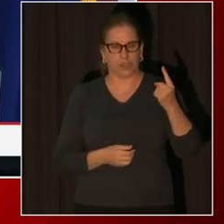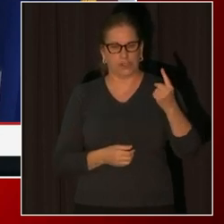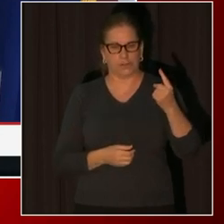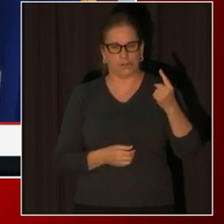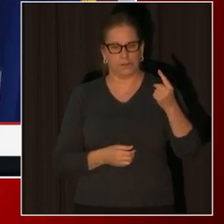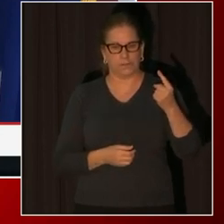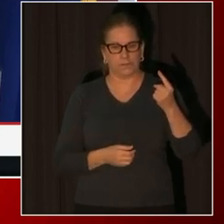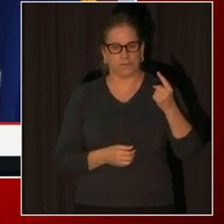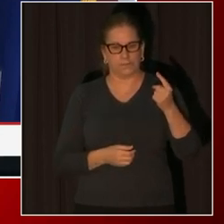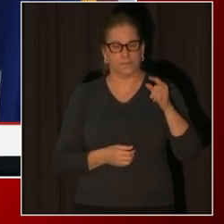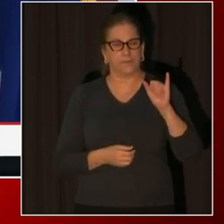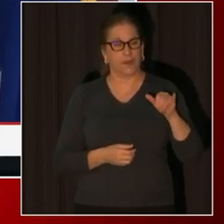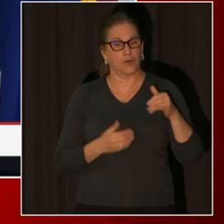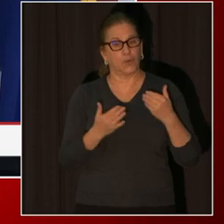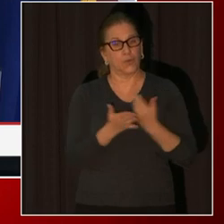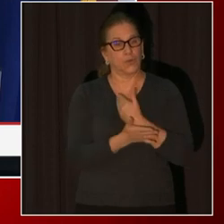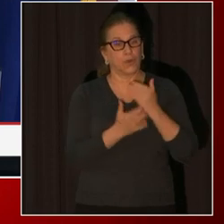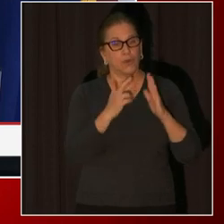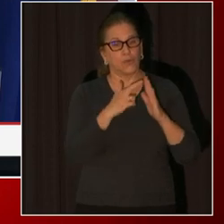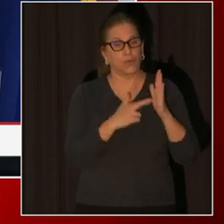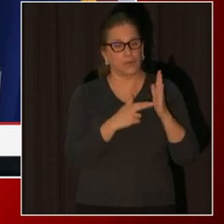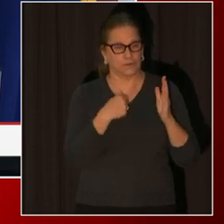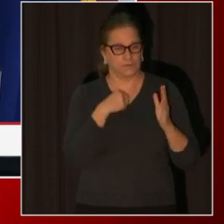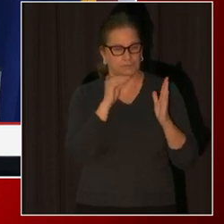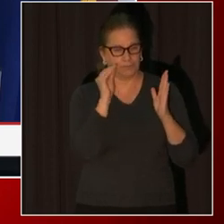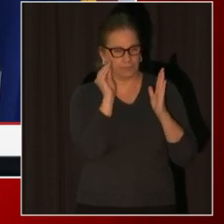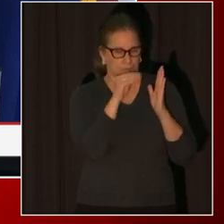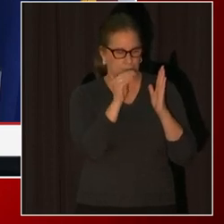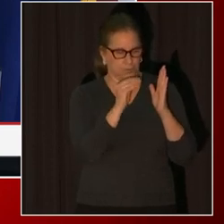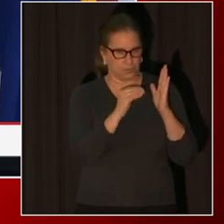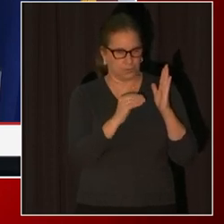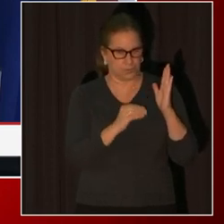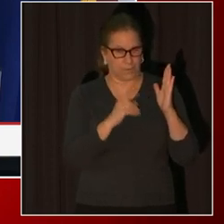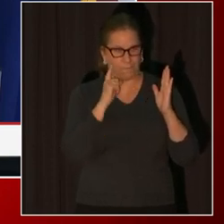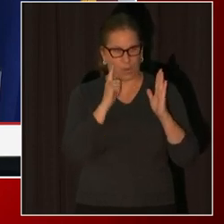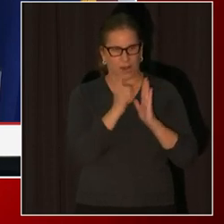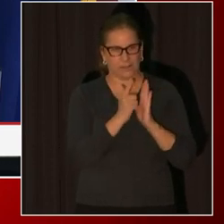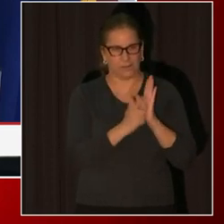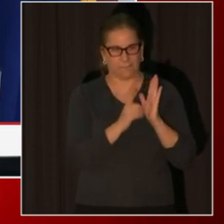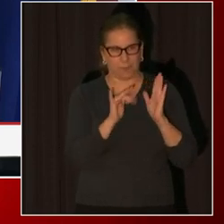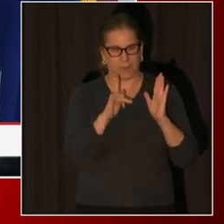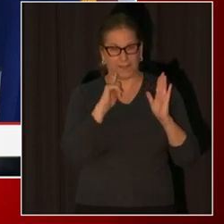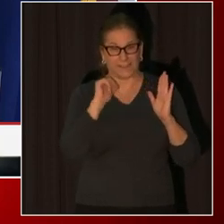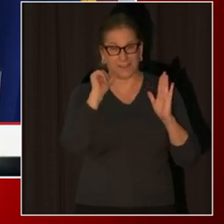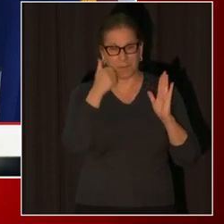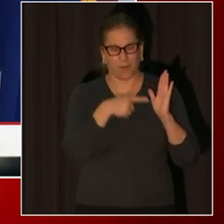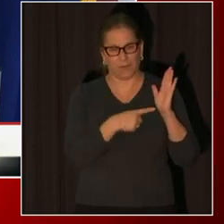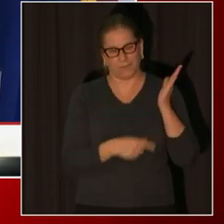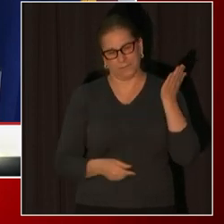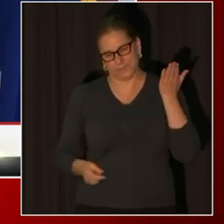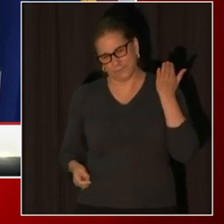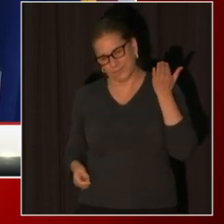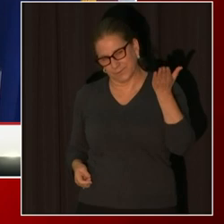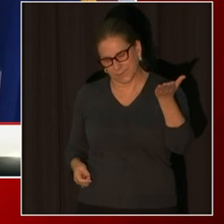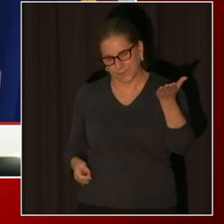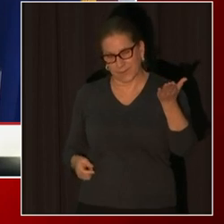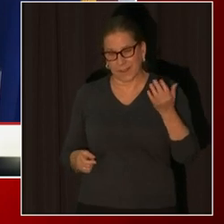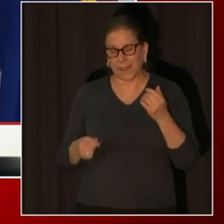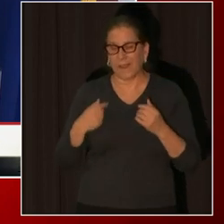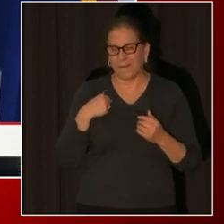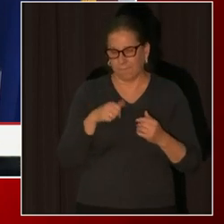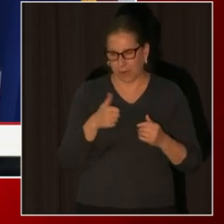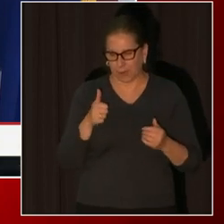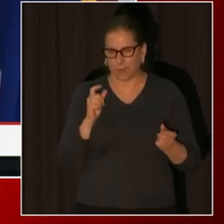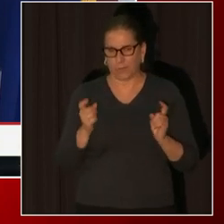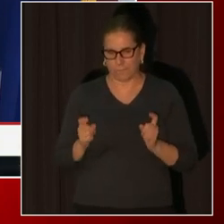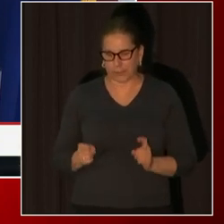for tomorrow. Other provisions that are receiving some revisions or improvements deal with